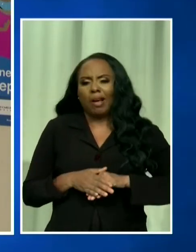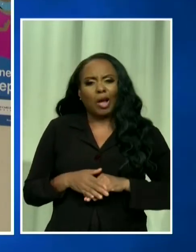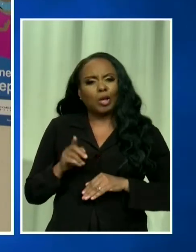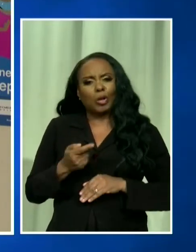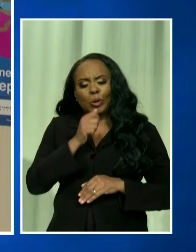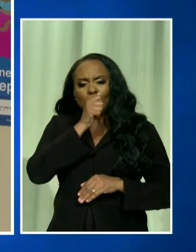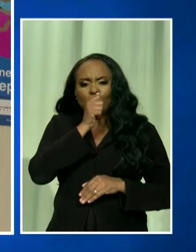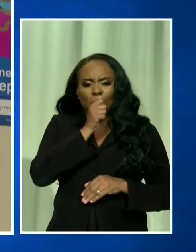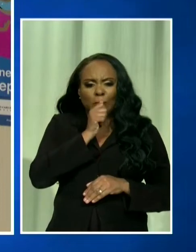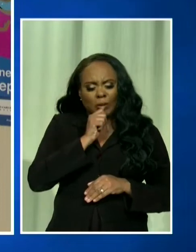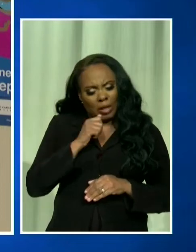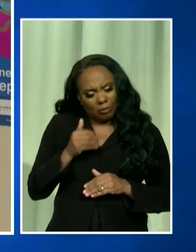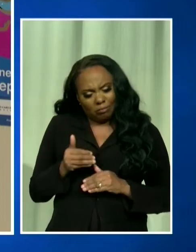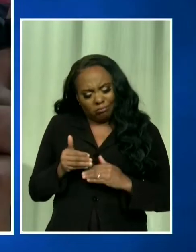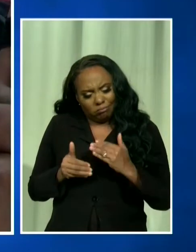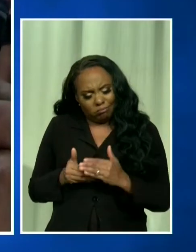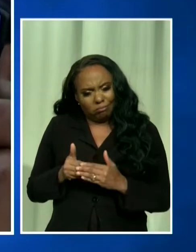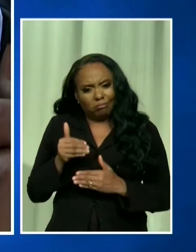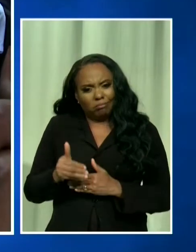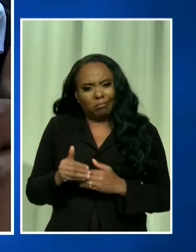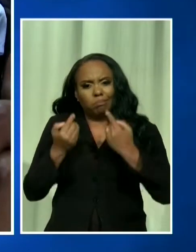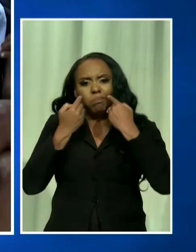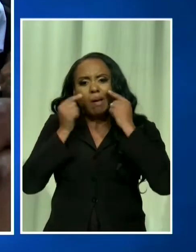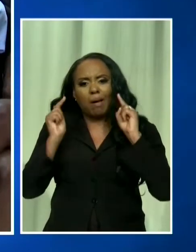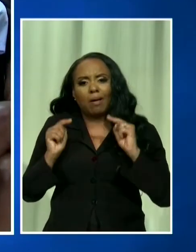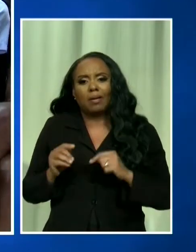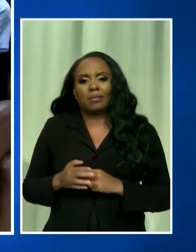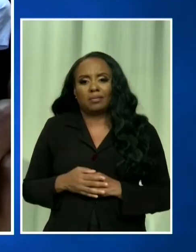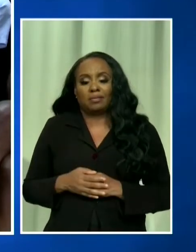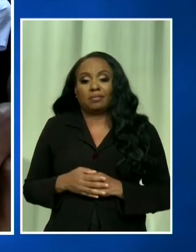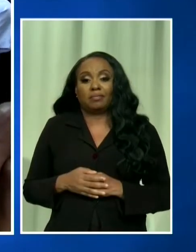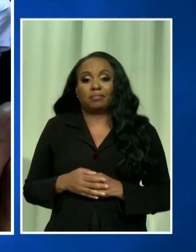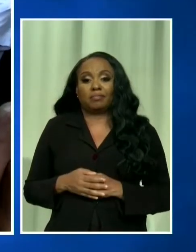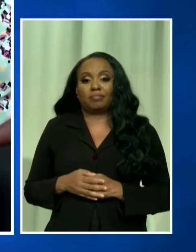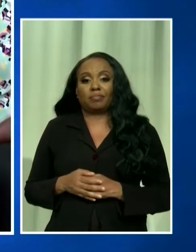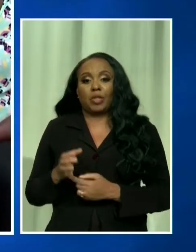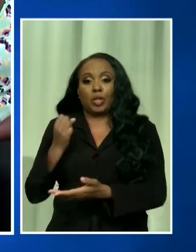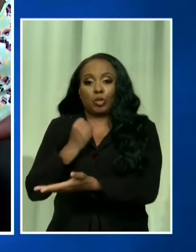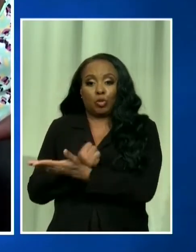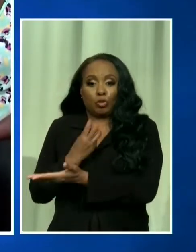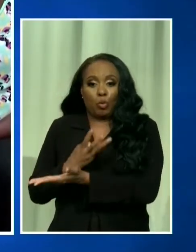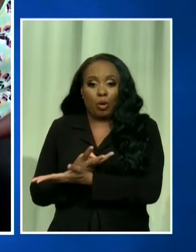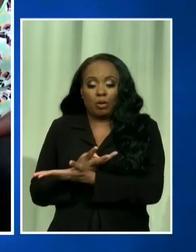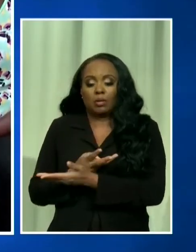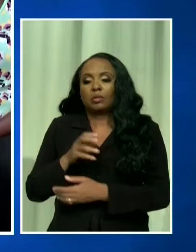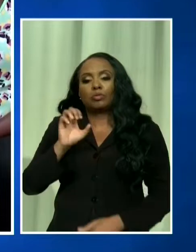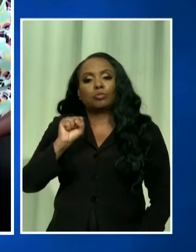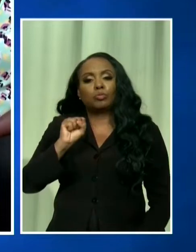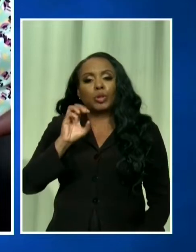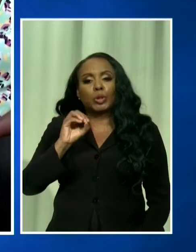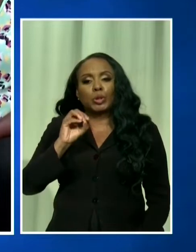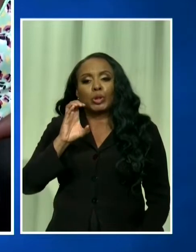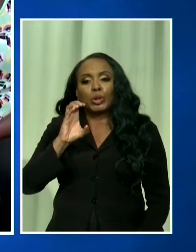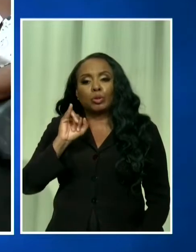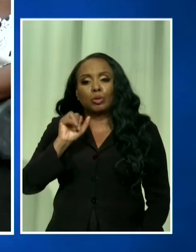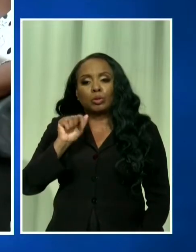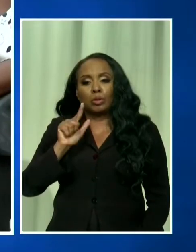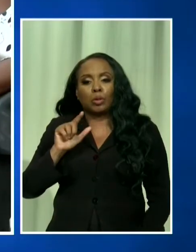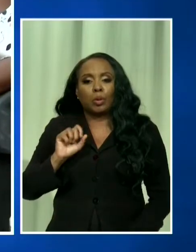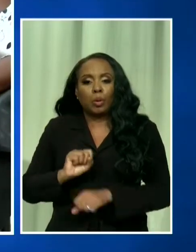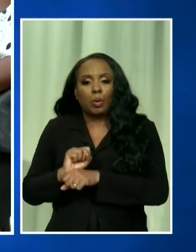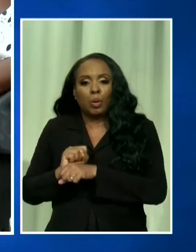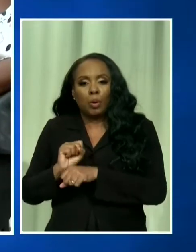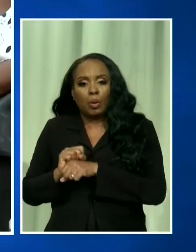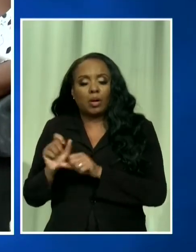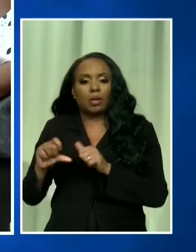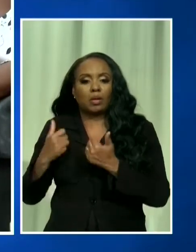you wish to achieve. In addition to the prizes, the Social Work Association has paid the students textbook and petty fees